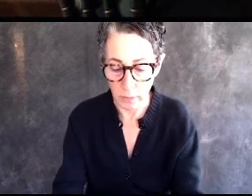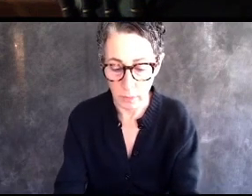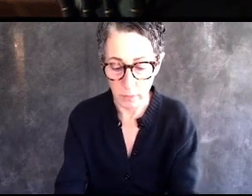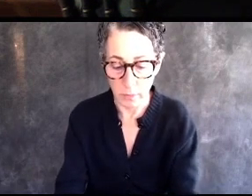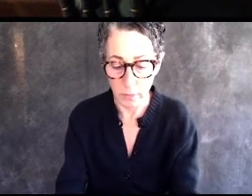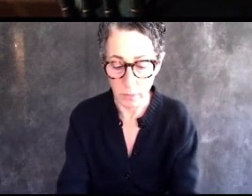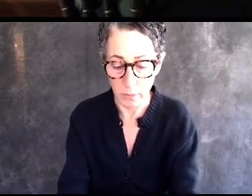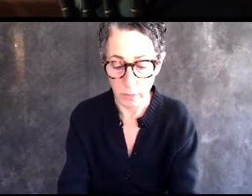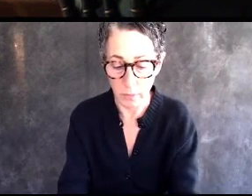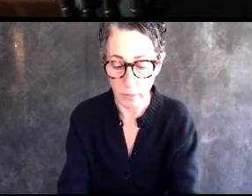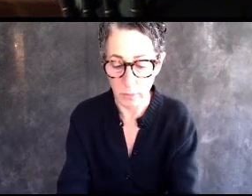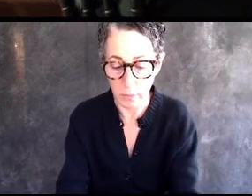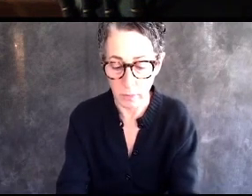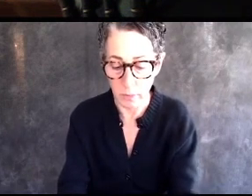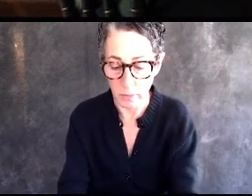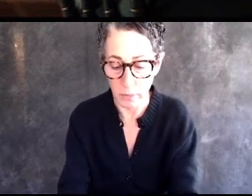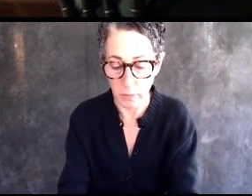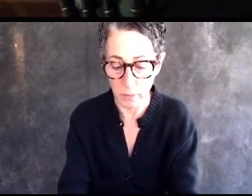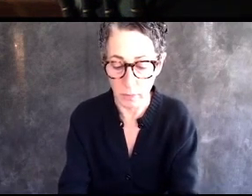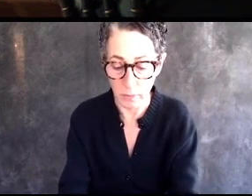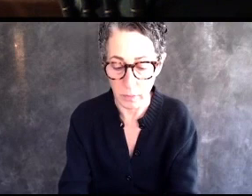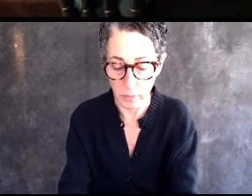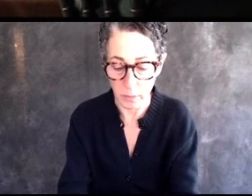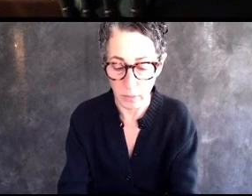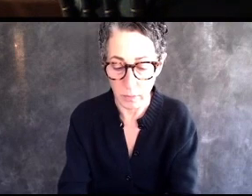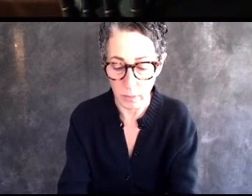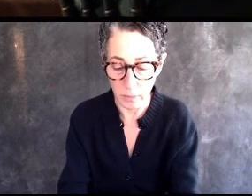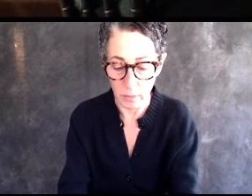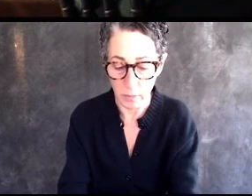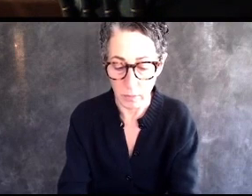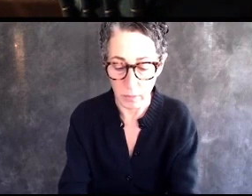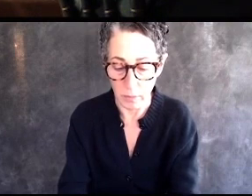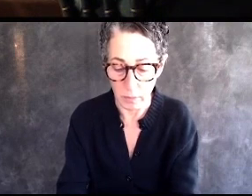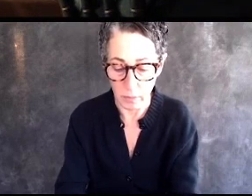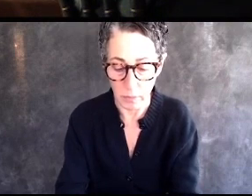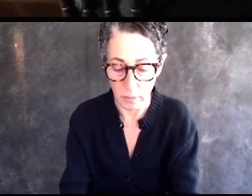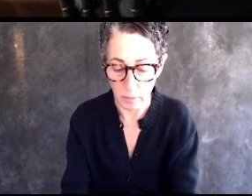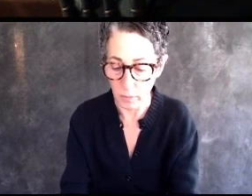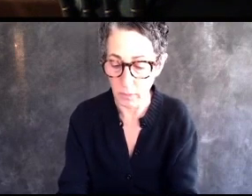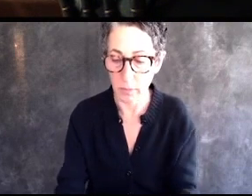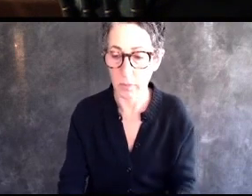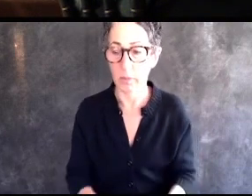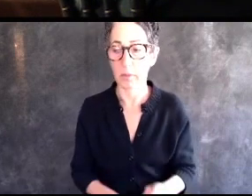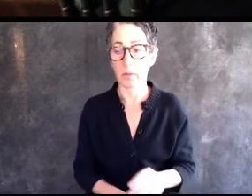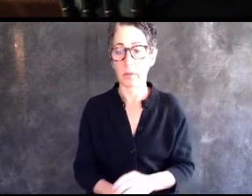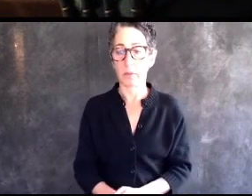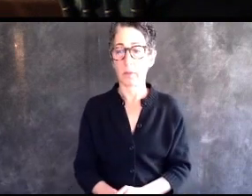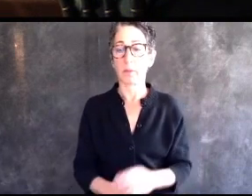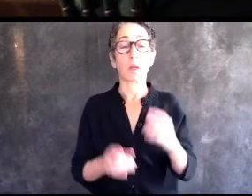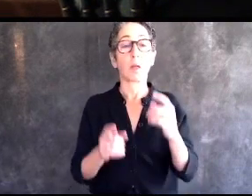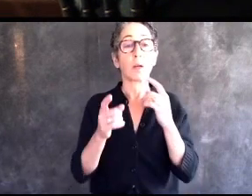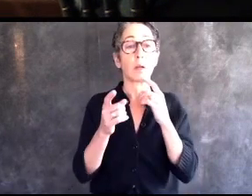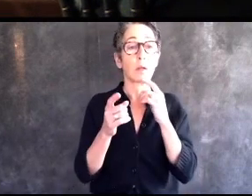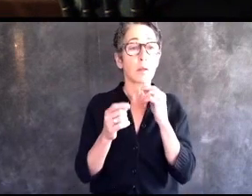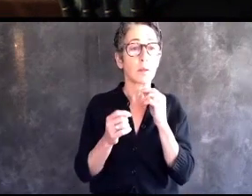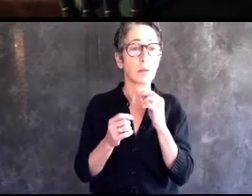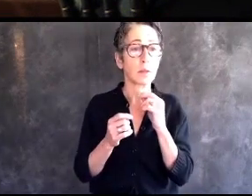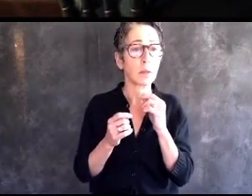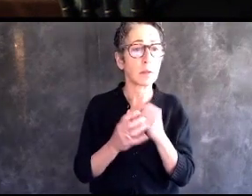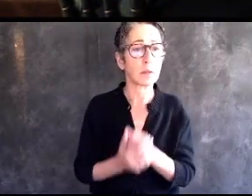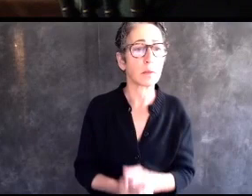see virtual reality, let's make it a shared reality. When we see machine learning, let's make